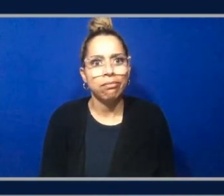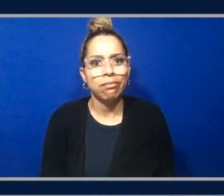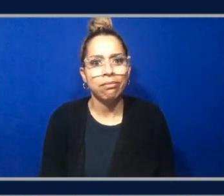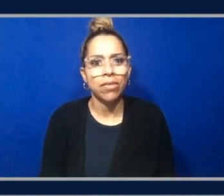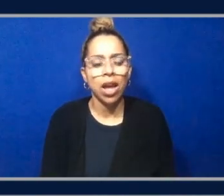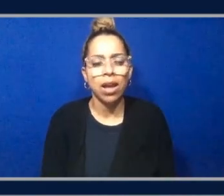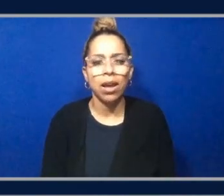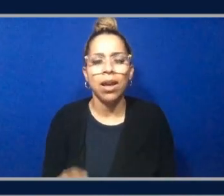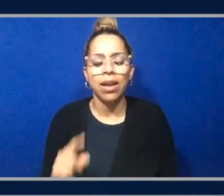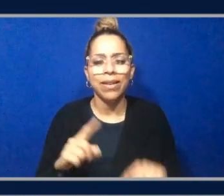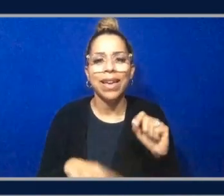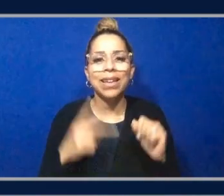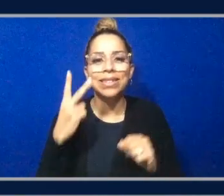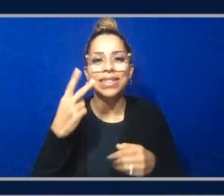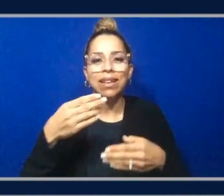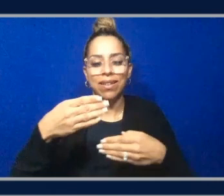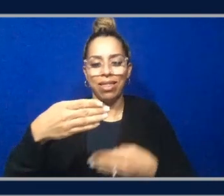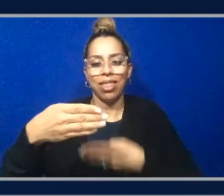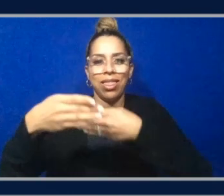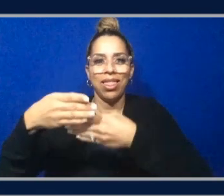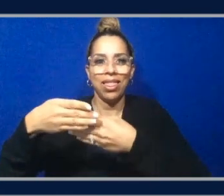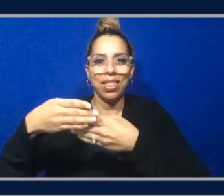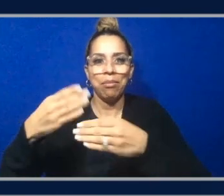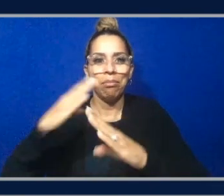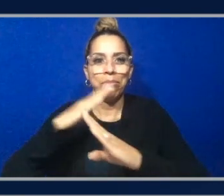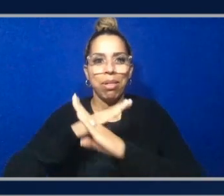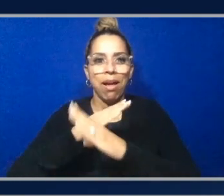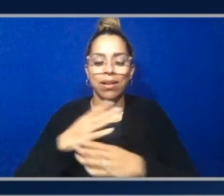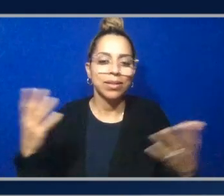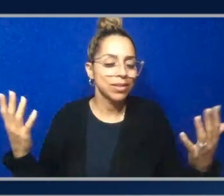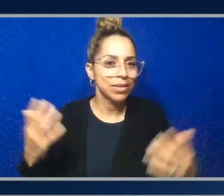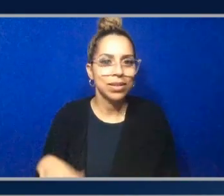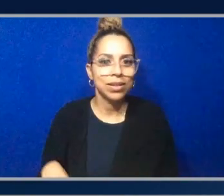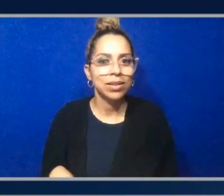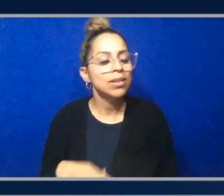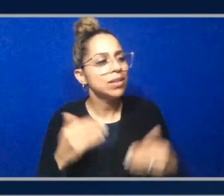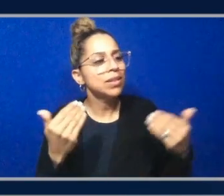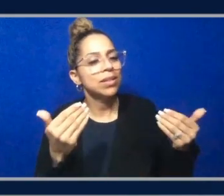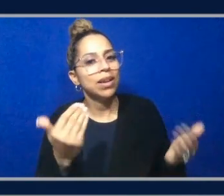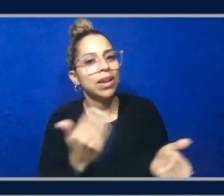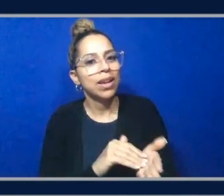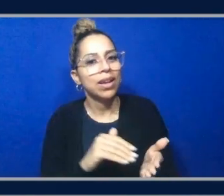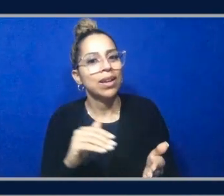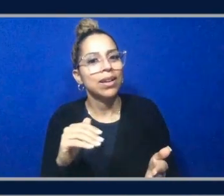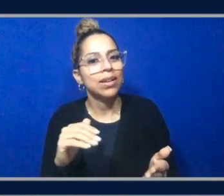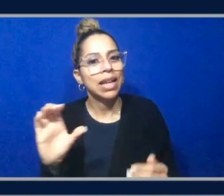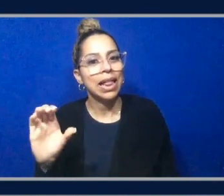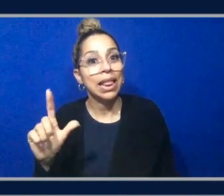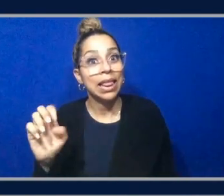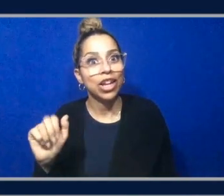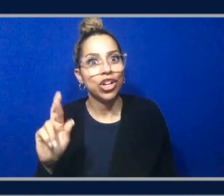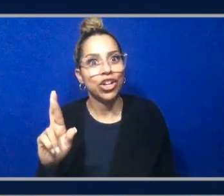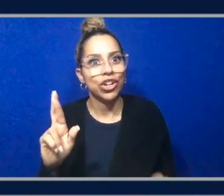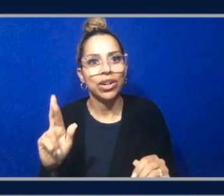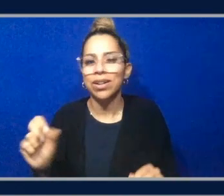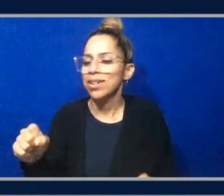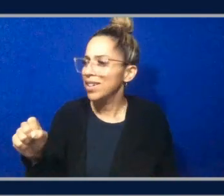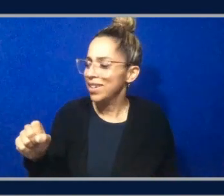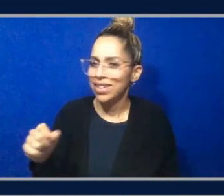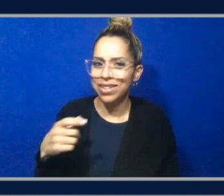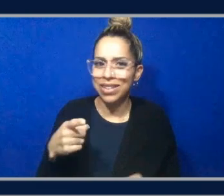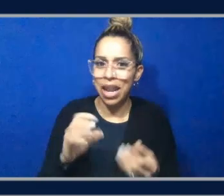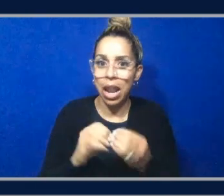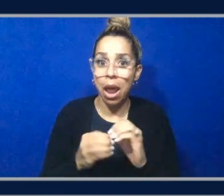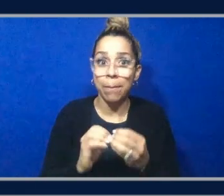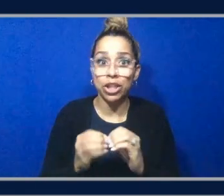the numbers. Oh, it's also Okay. it's Try it fine. again. Clear again. Curly. Oh, there you go. Look at that. Boom. Yeah, because it's like the numbers are right